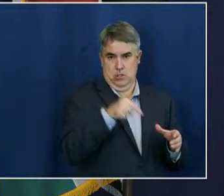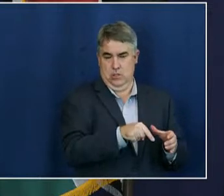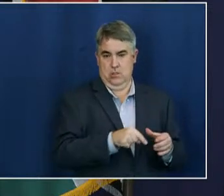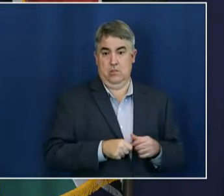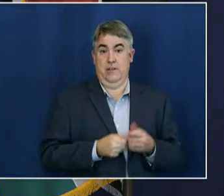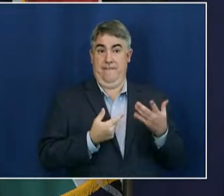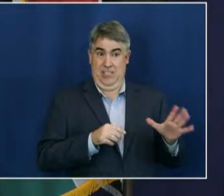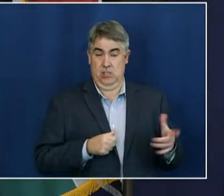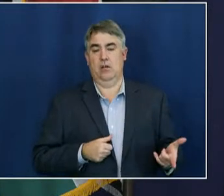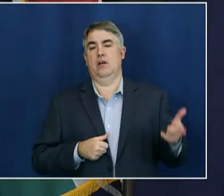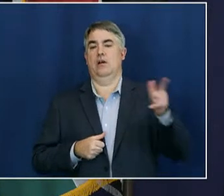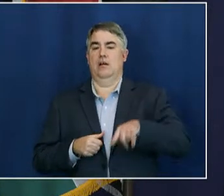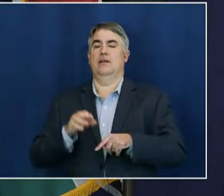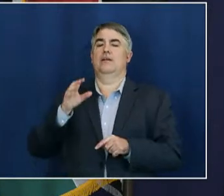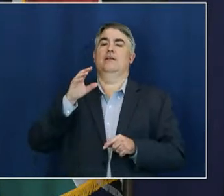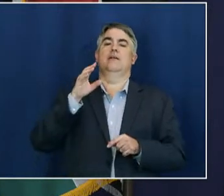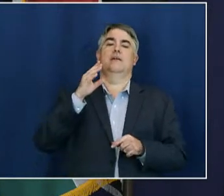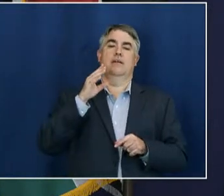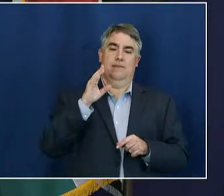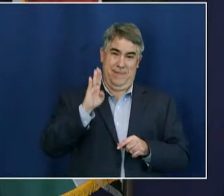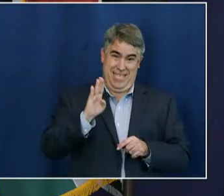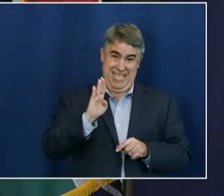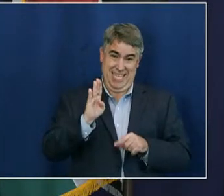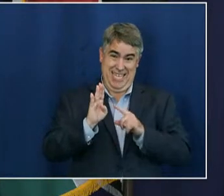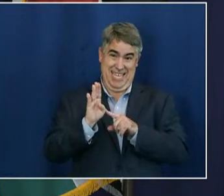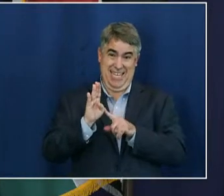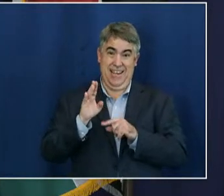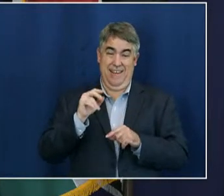1B under phase 1